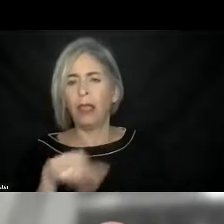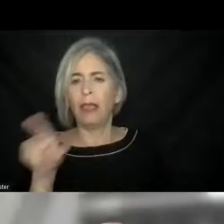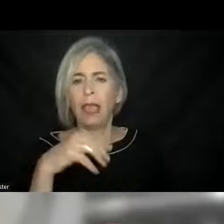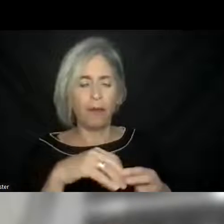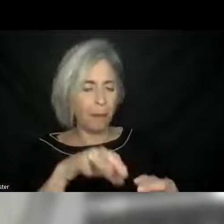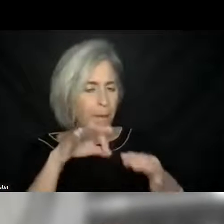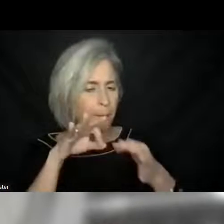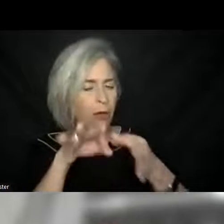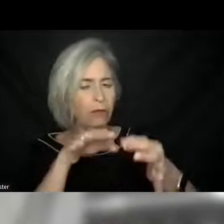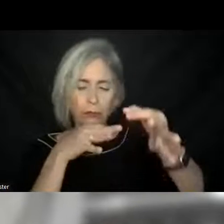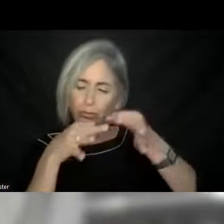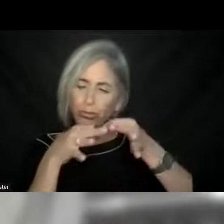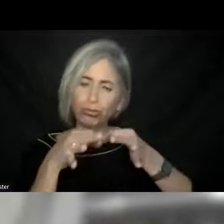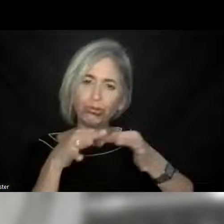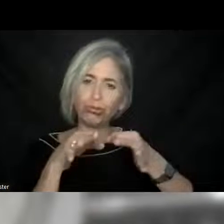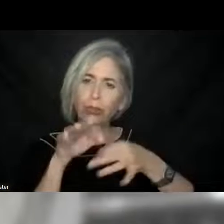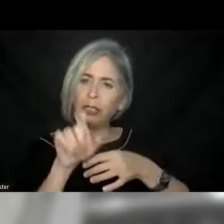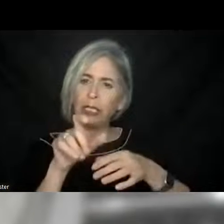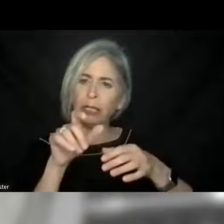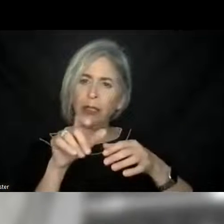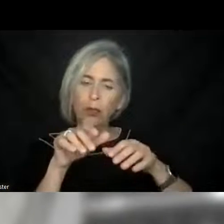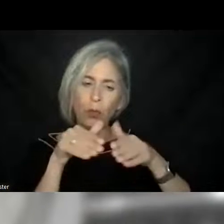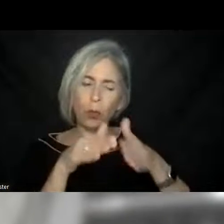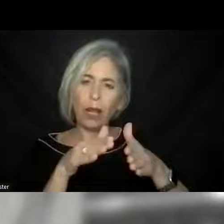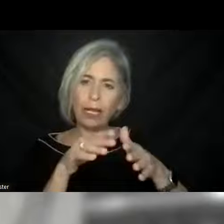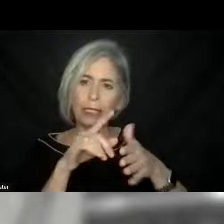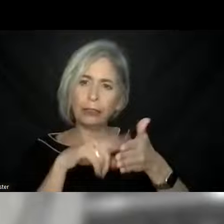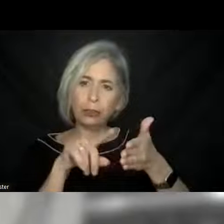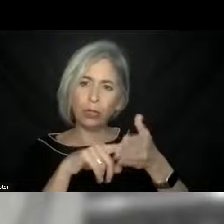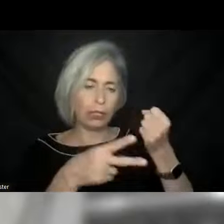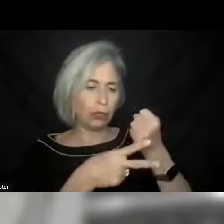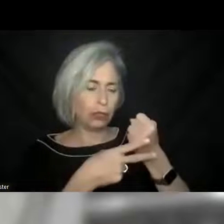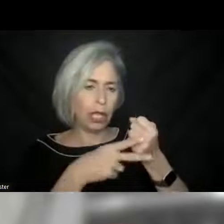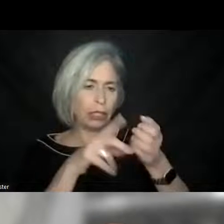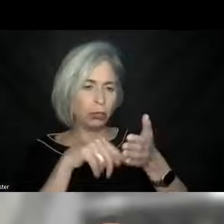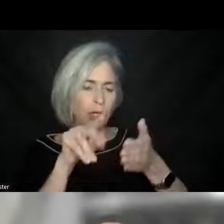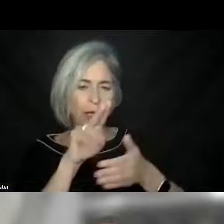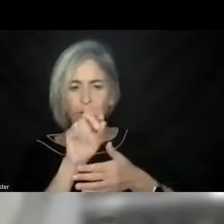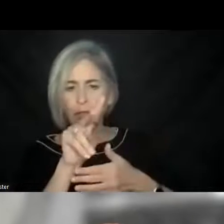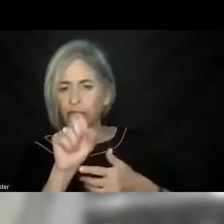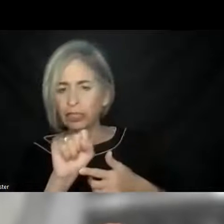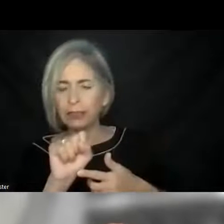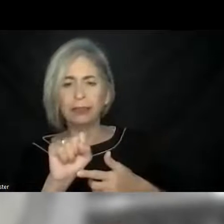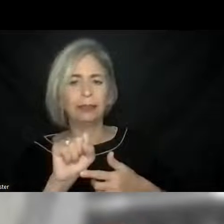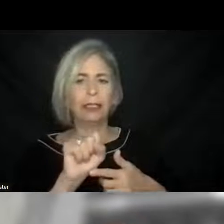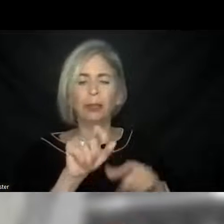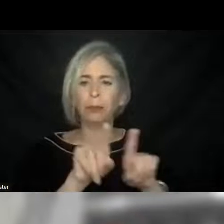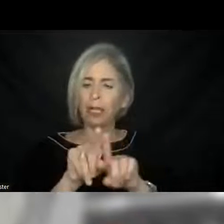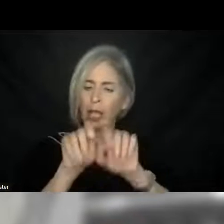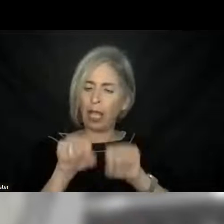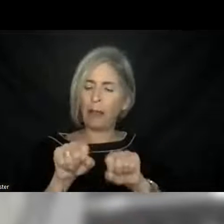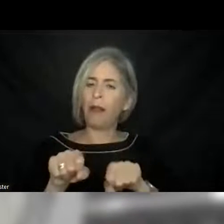perfectly explained, you need a way to check, to store, to check versions, and to be able to